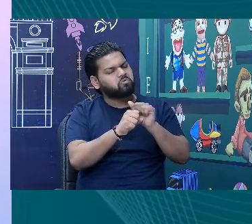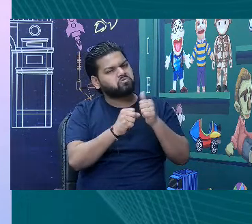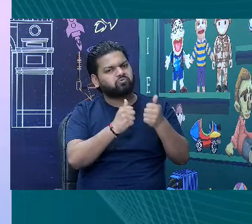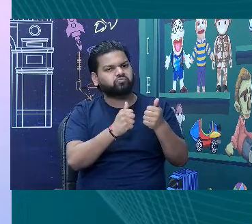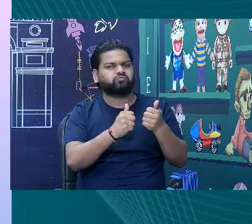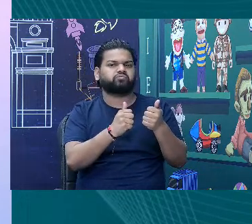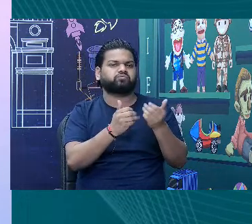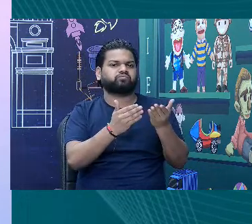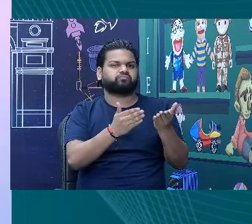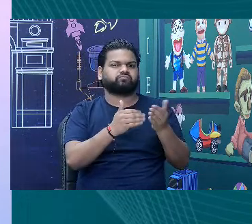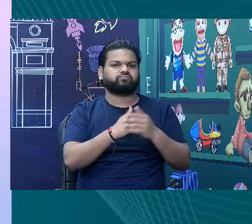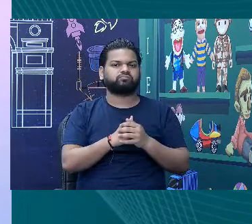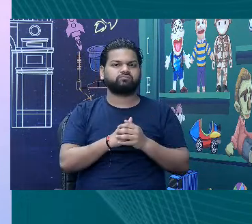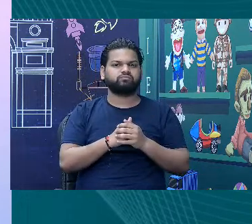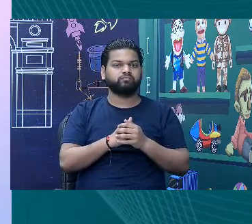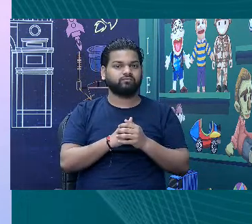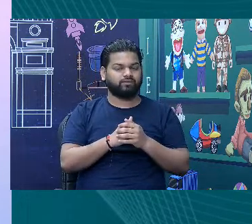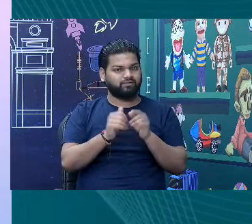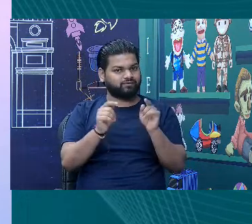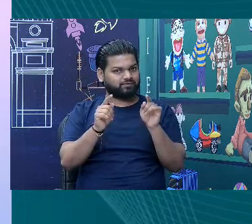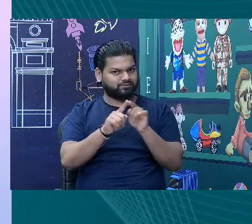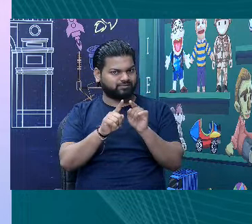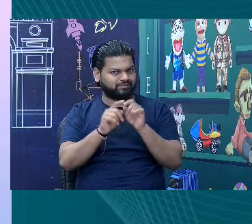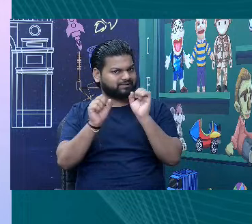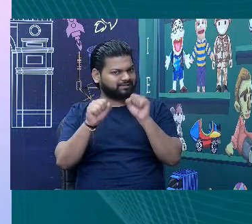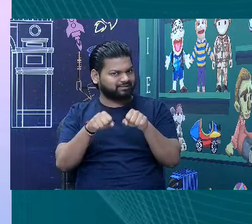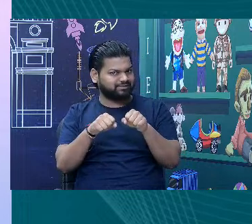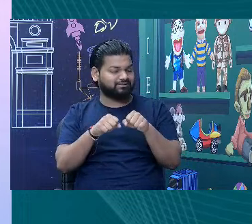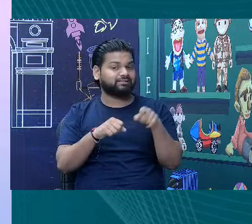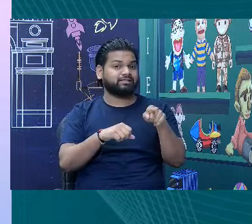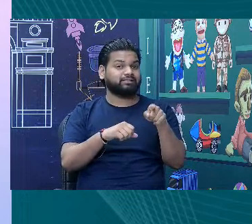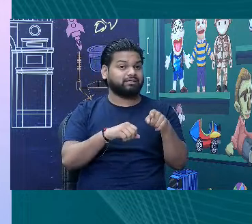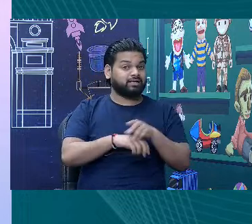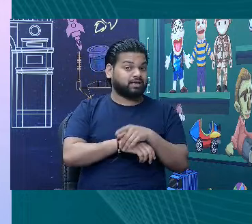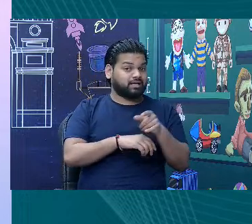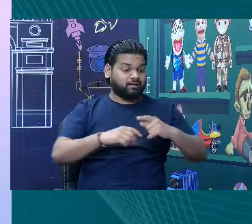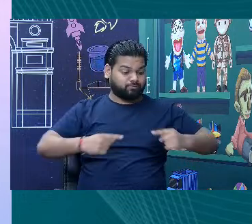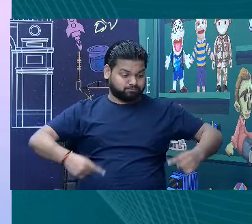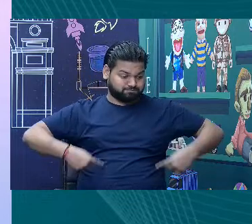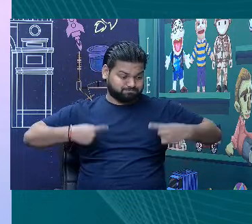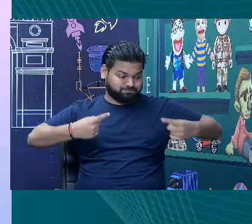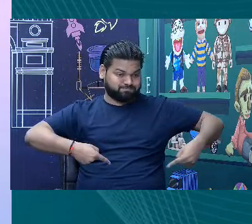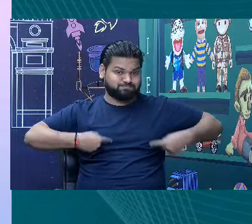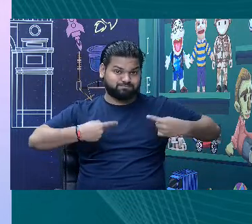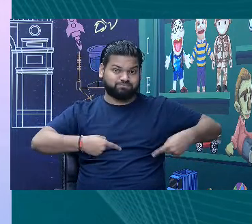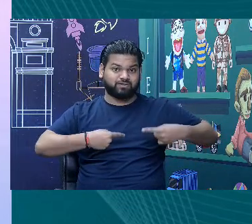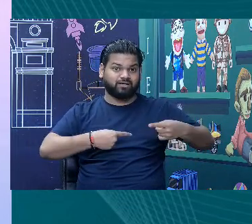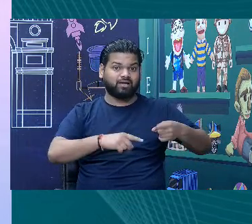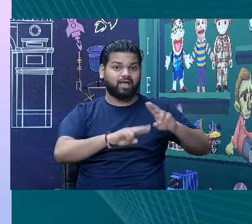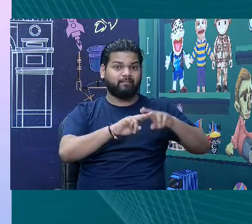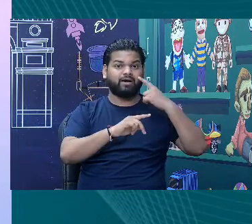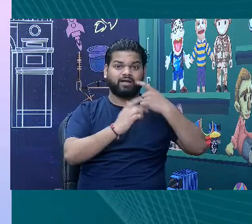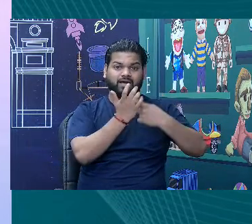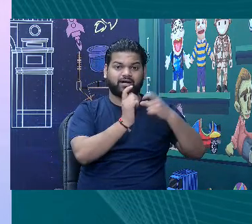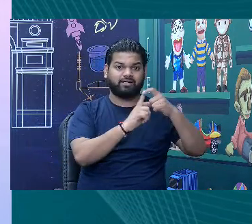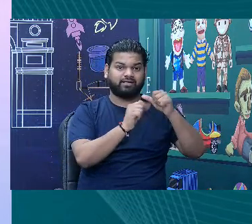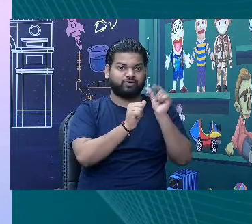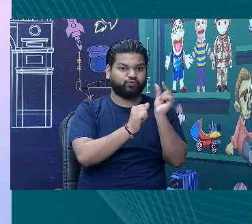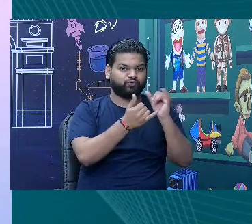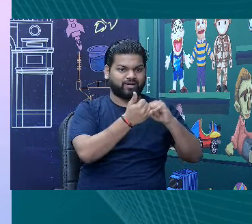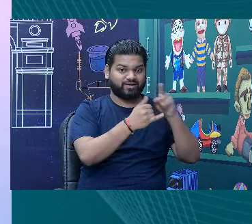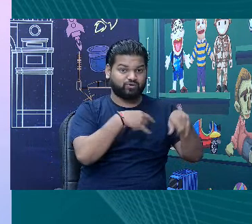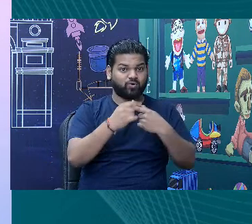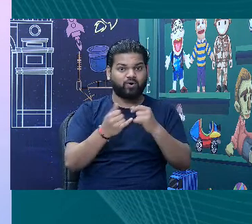of Firdaus and wheelchair of Dr. Hawkins are totally different. Oh yes, very, very different. Okay, so what kind of difference? Because it